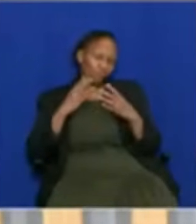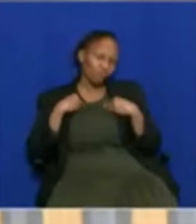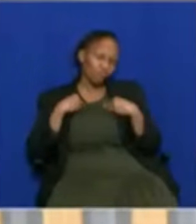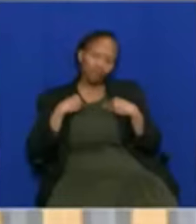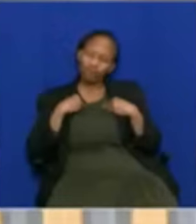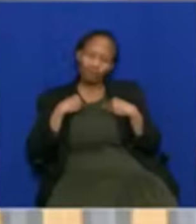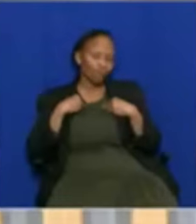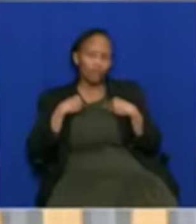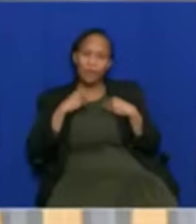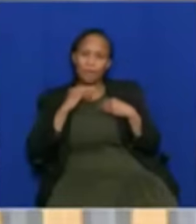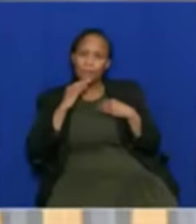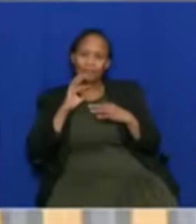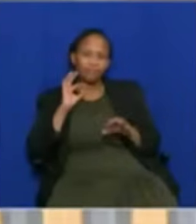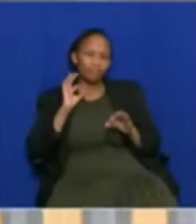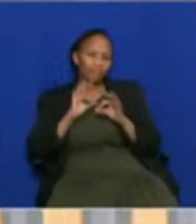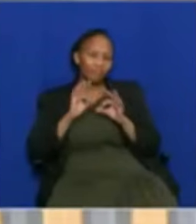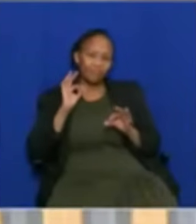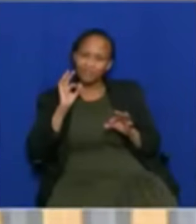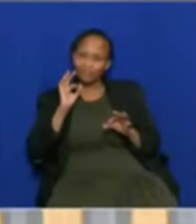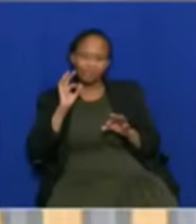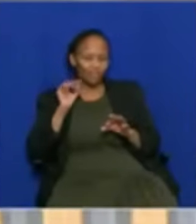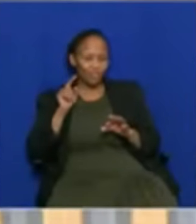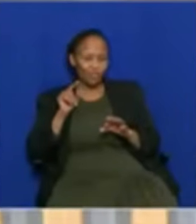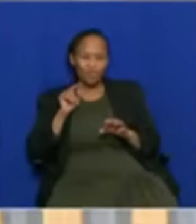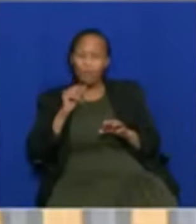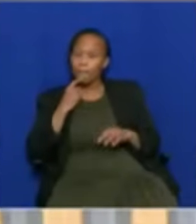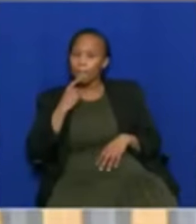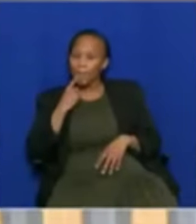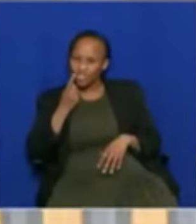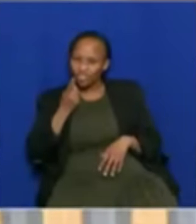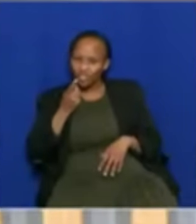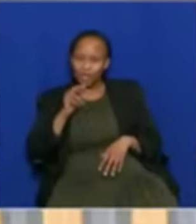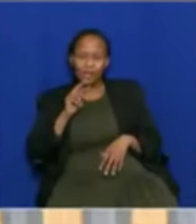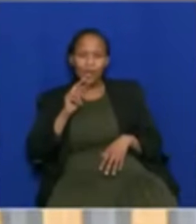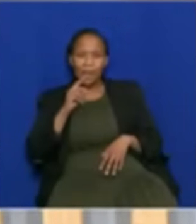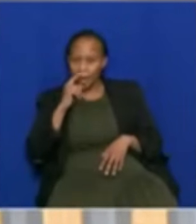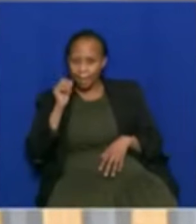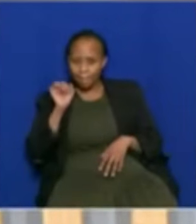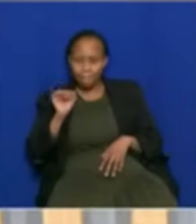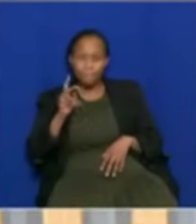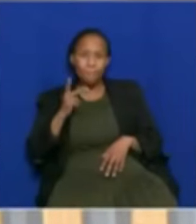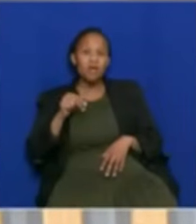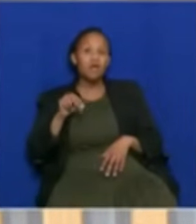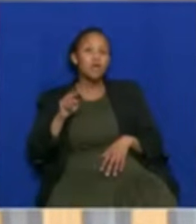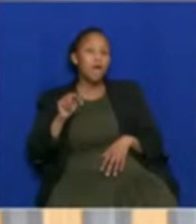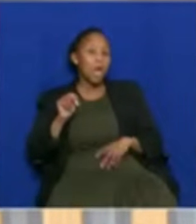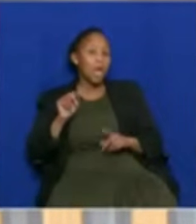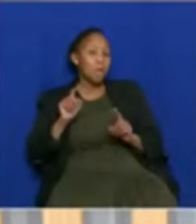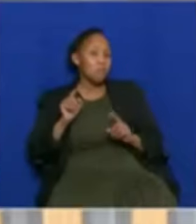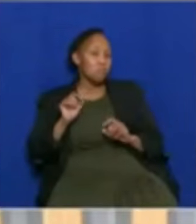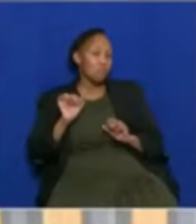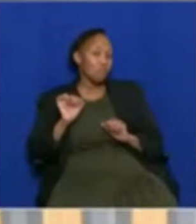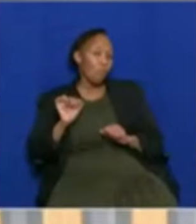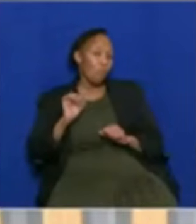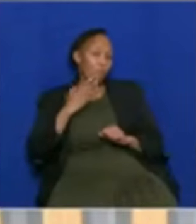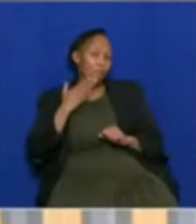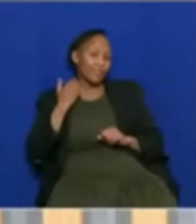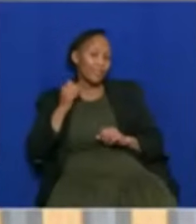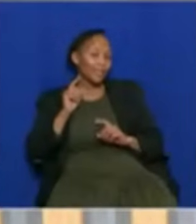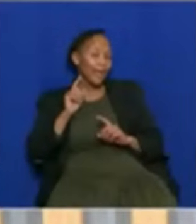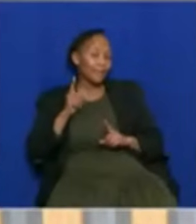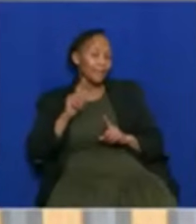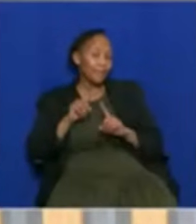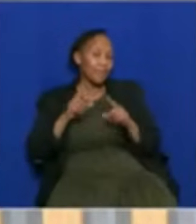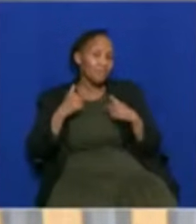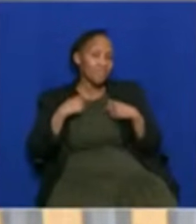mention. So I hear your answer. You've given your answer. It's your best answer, but I don't accept that it was as